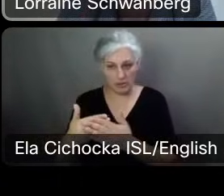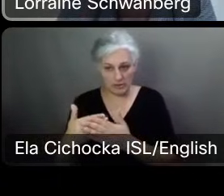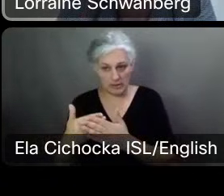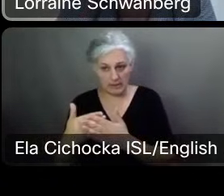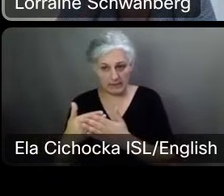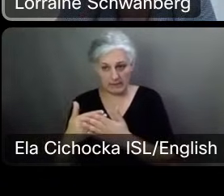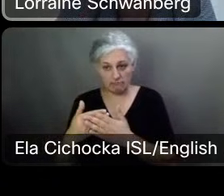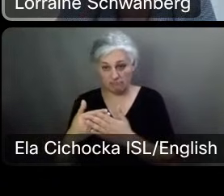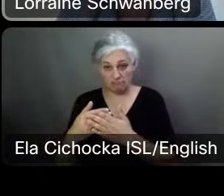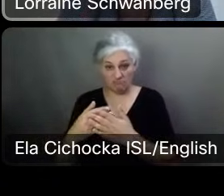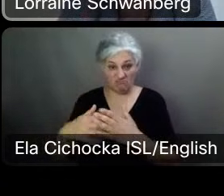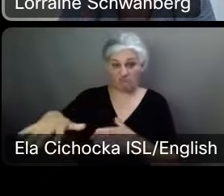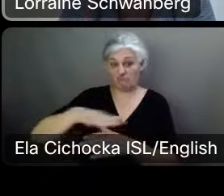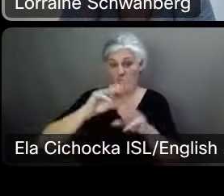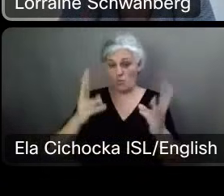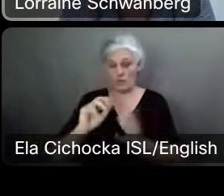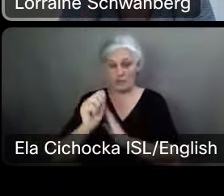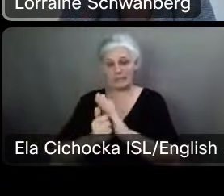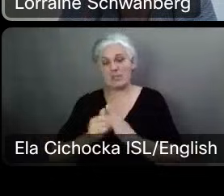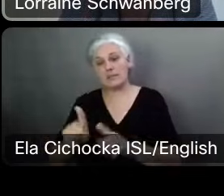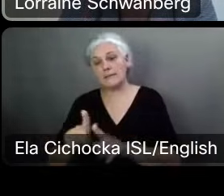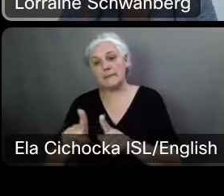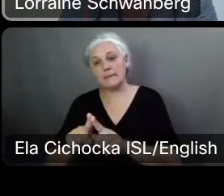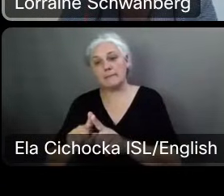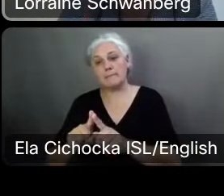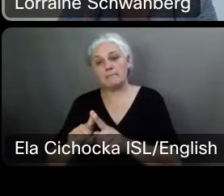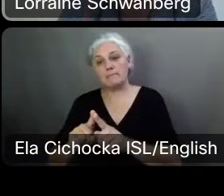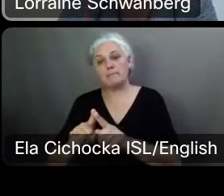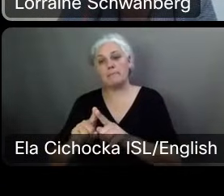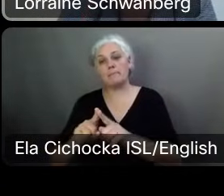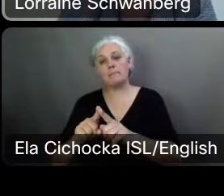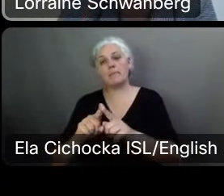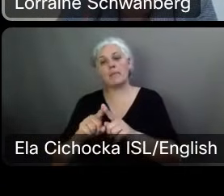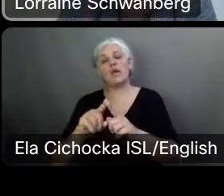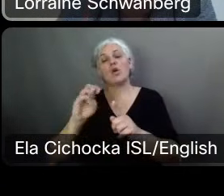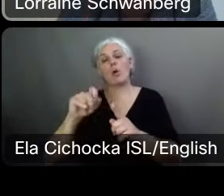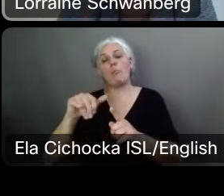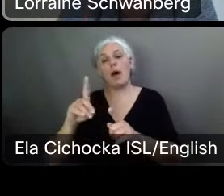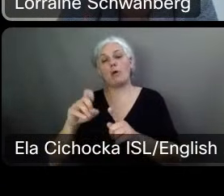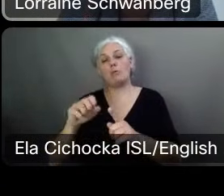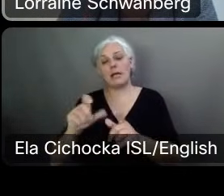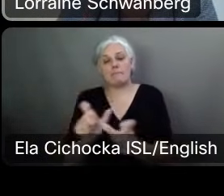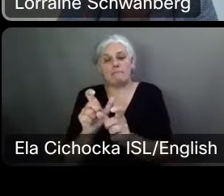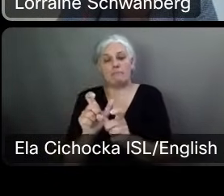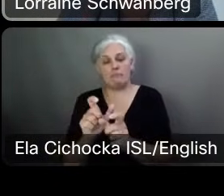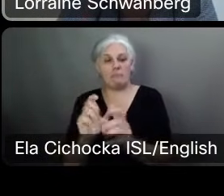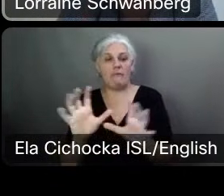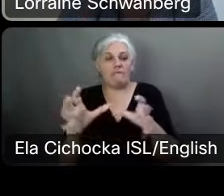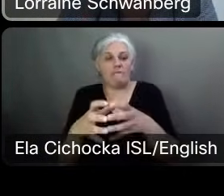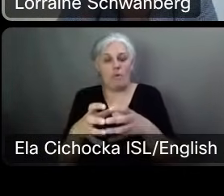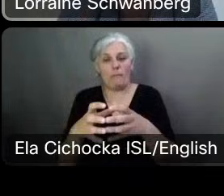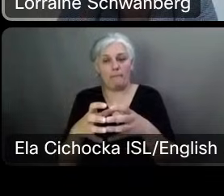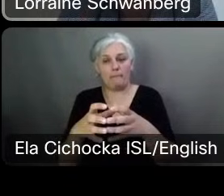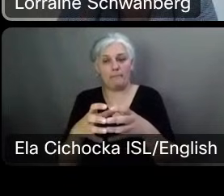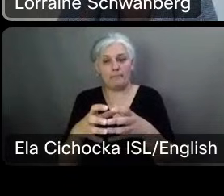international experience as well, the experience of compounded harm. So whereby somebody might be a patient or